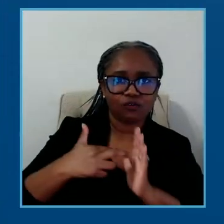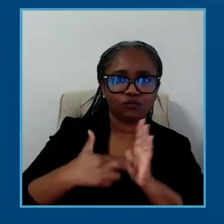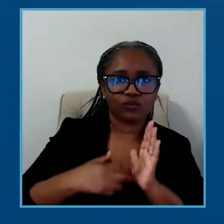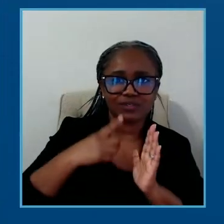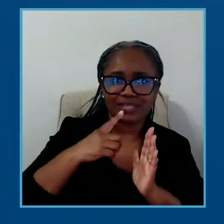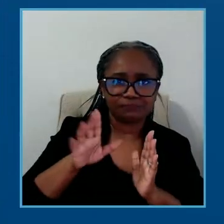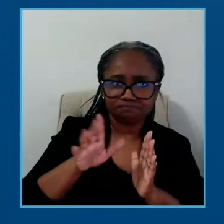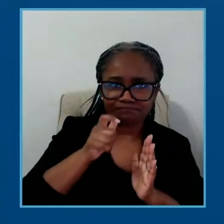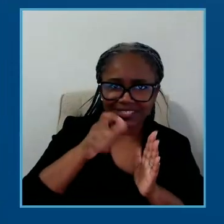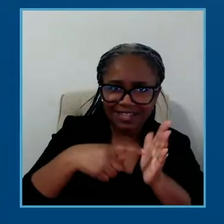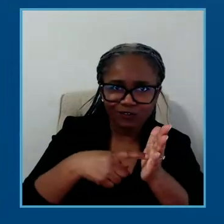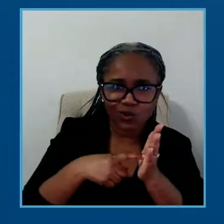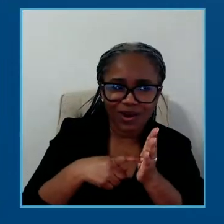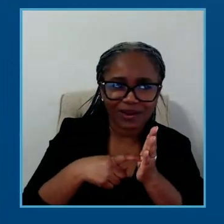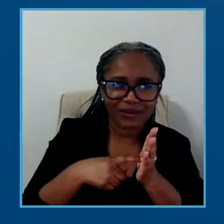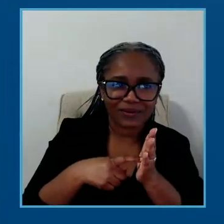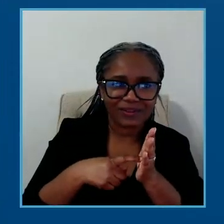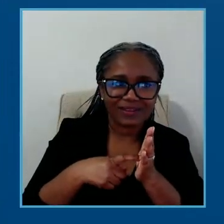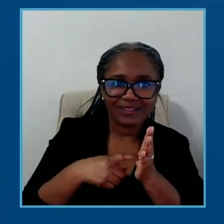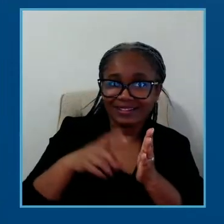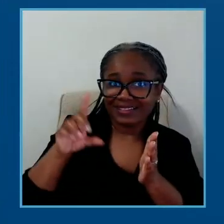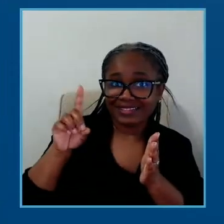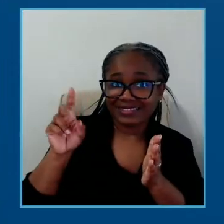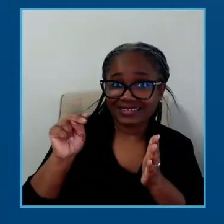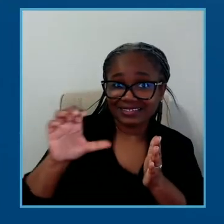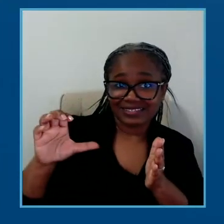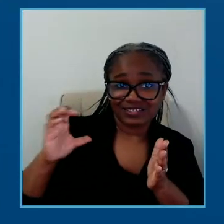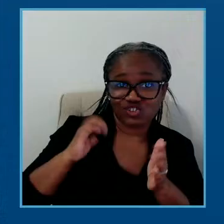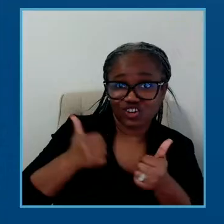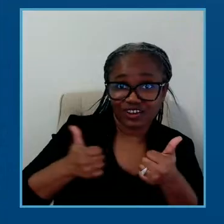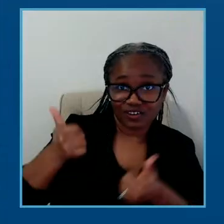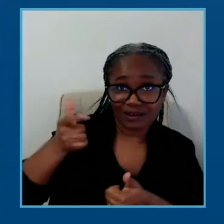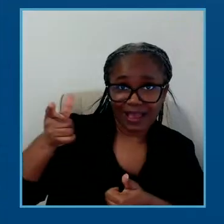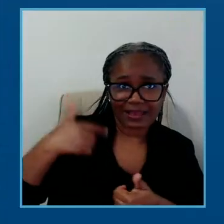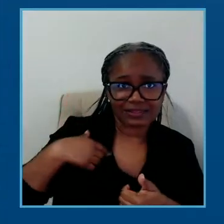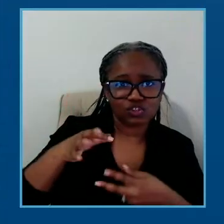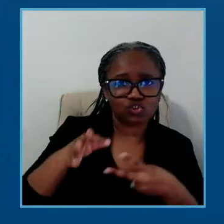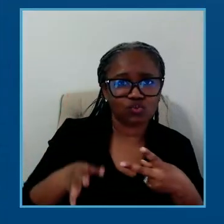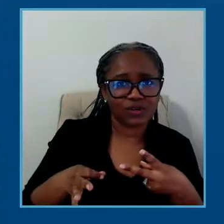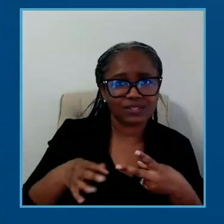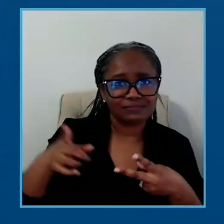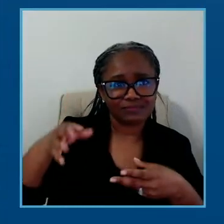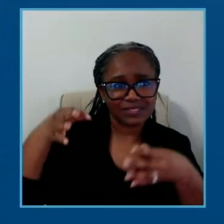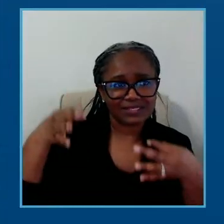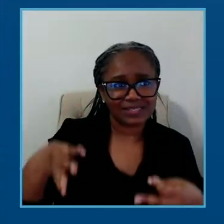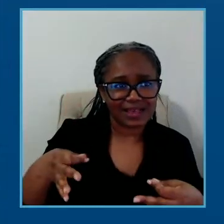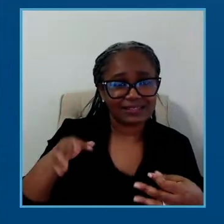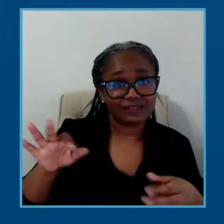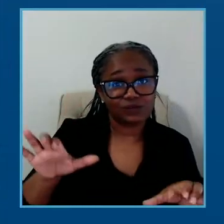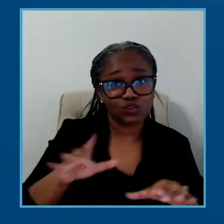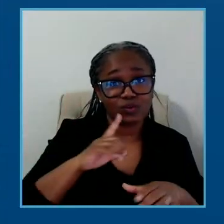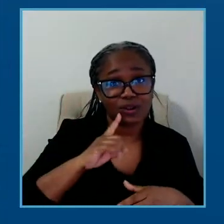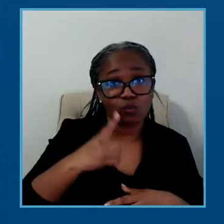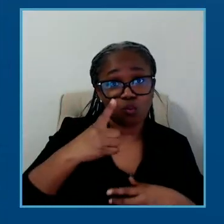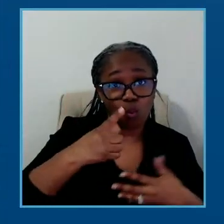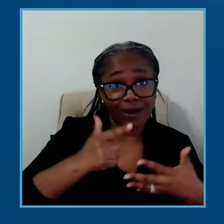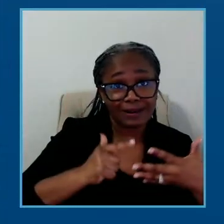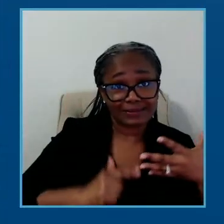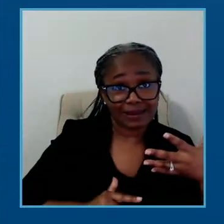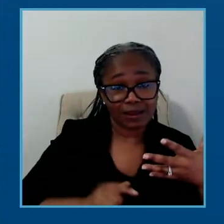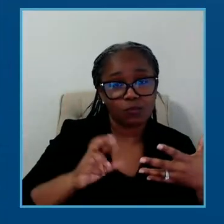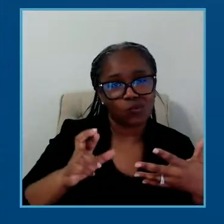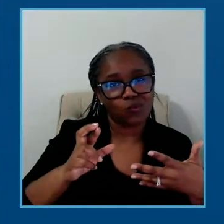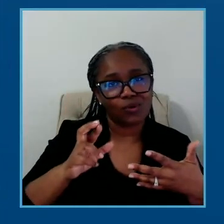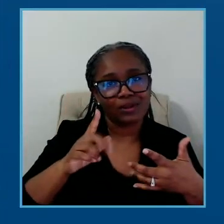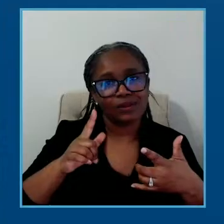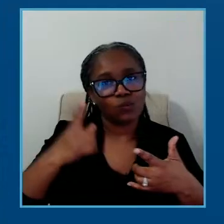whether to do an election for a vice chair slot one at a time or all together. So could someone have